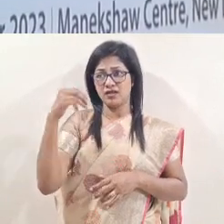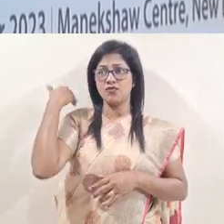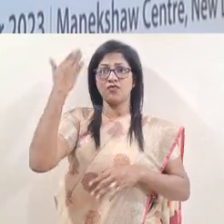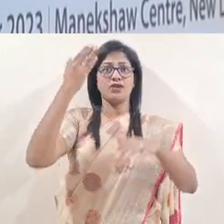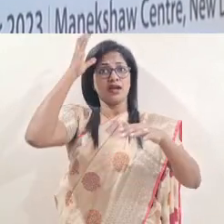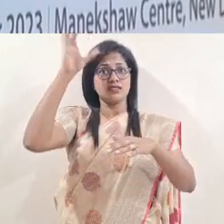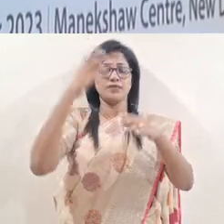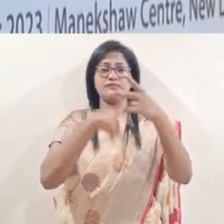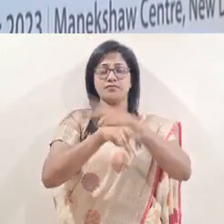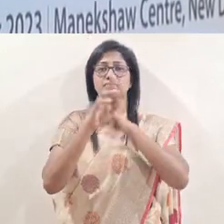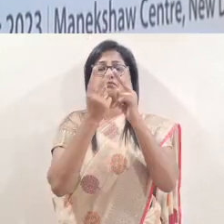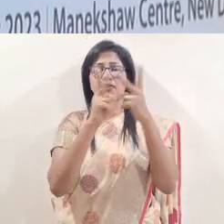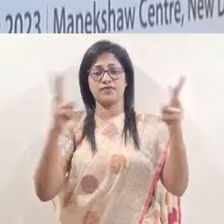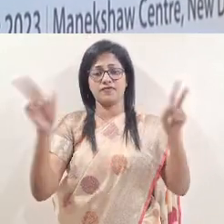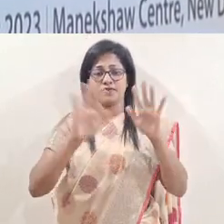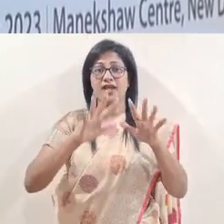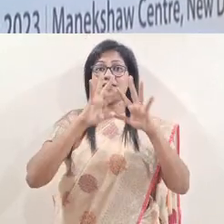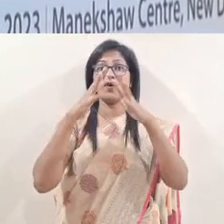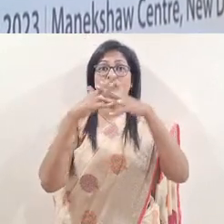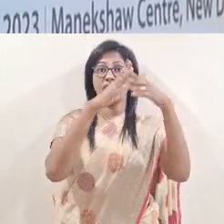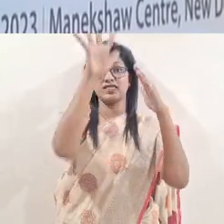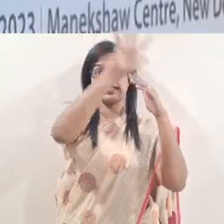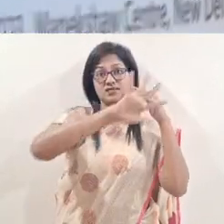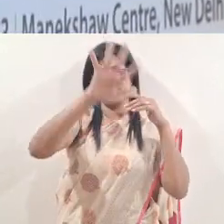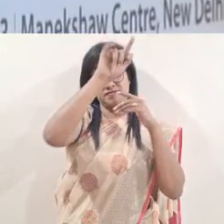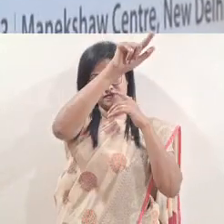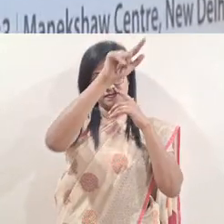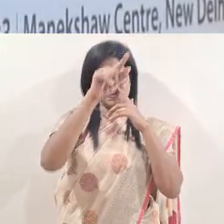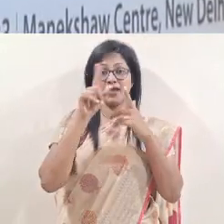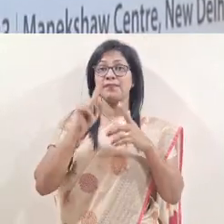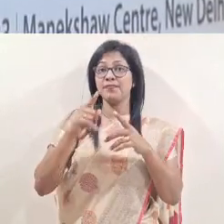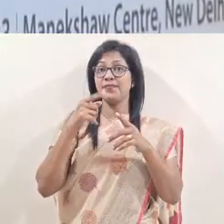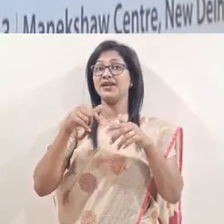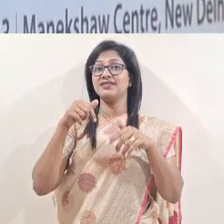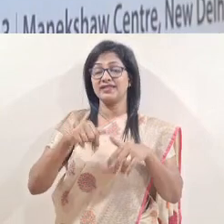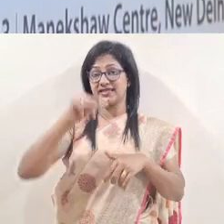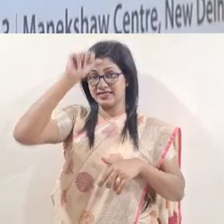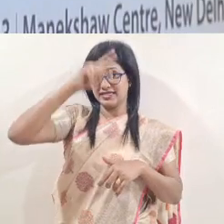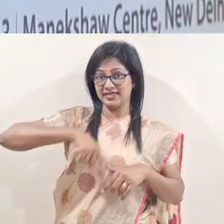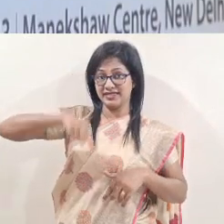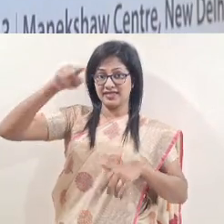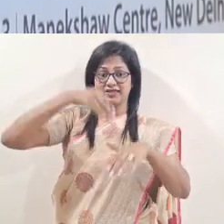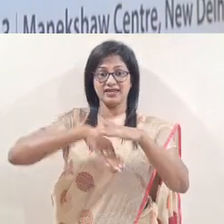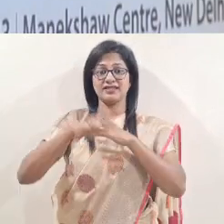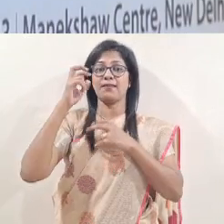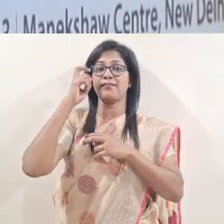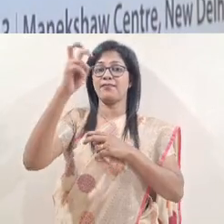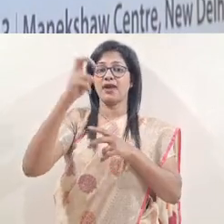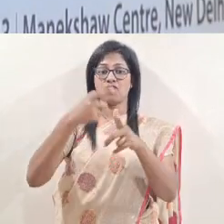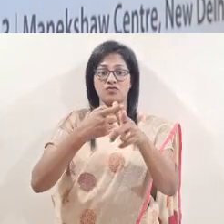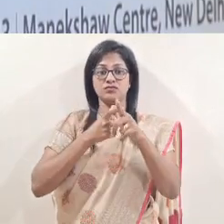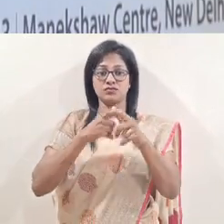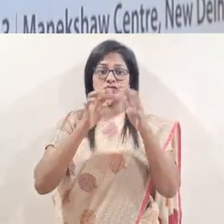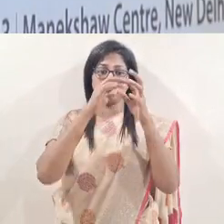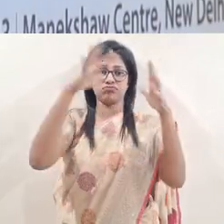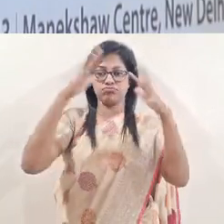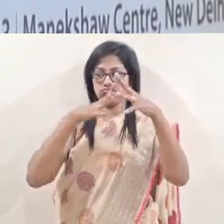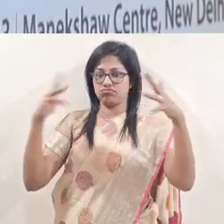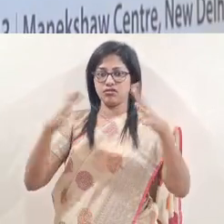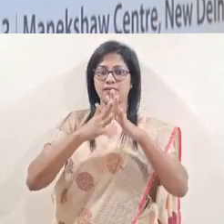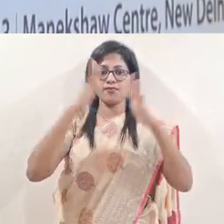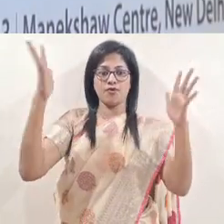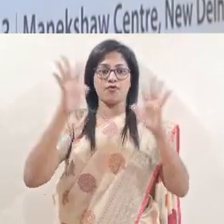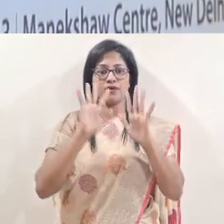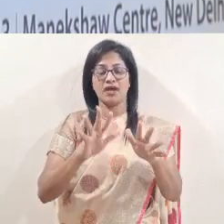West. But with rapid metro expansion in current Indian scenarios, there is a need to look in the